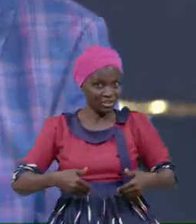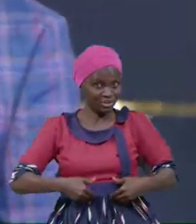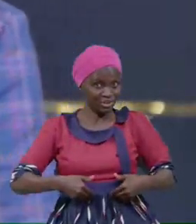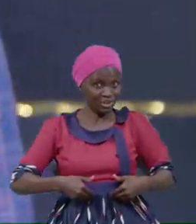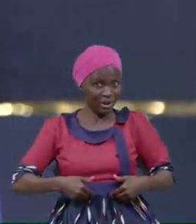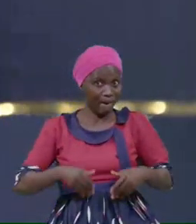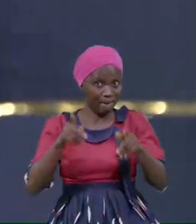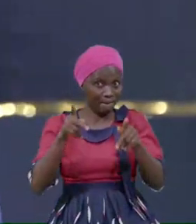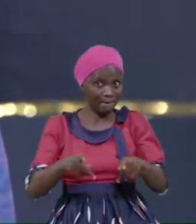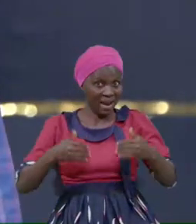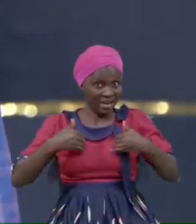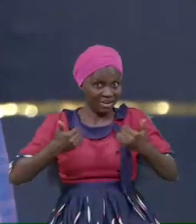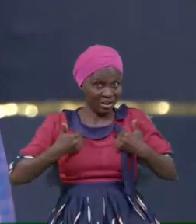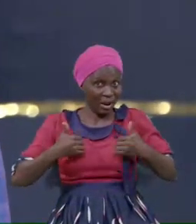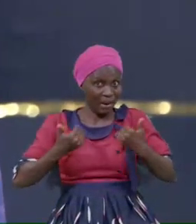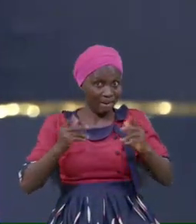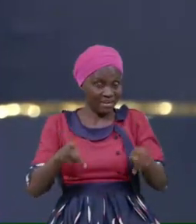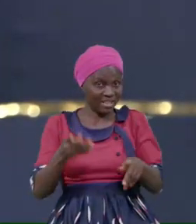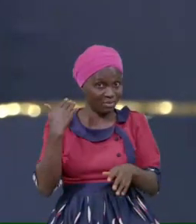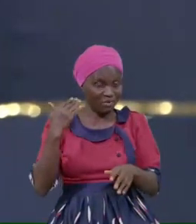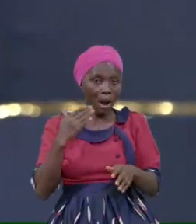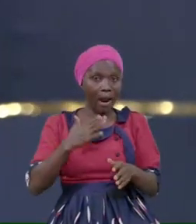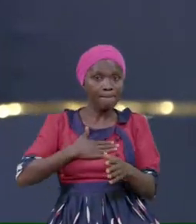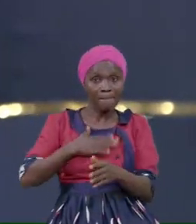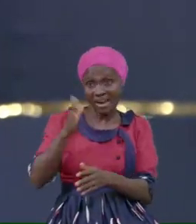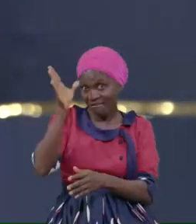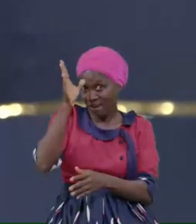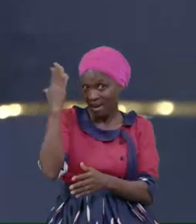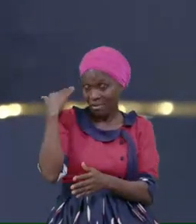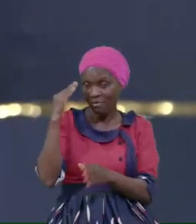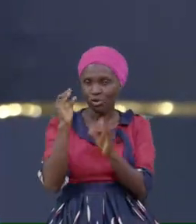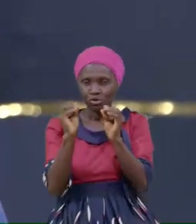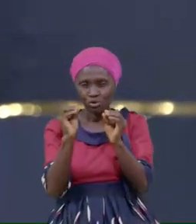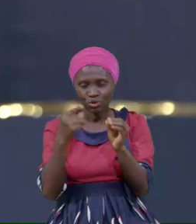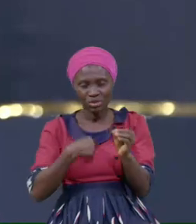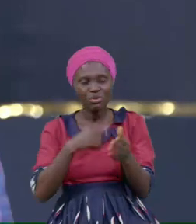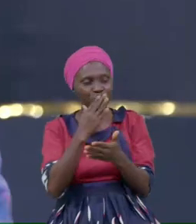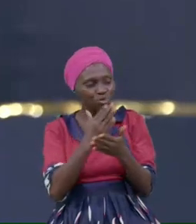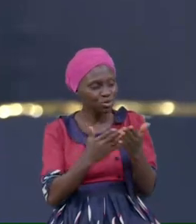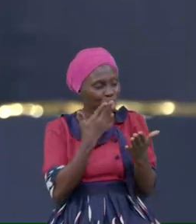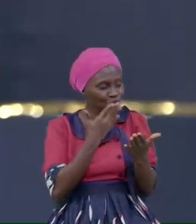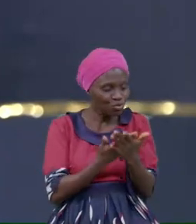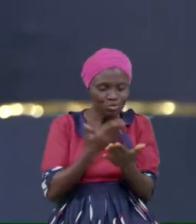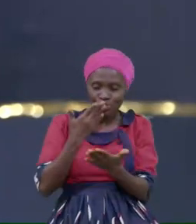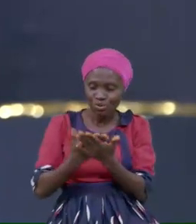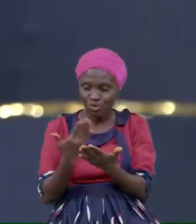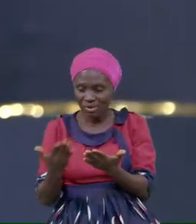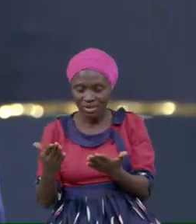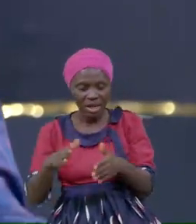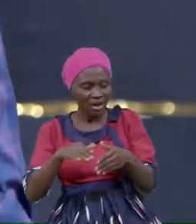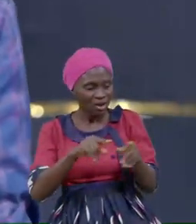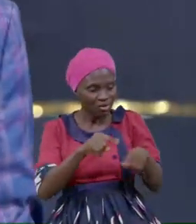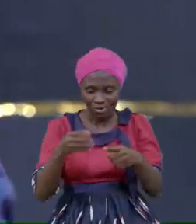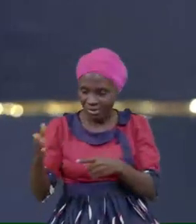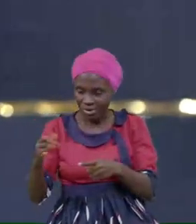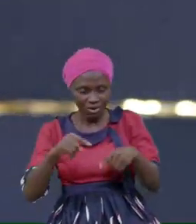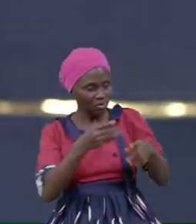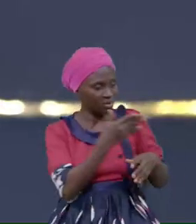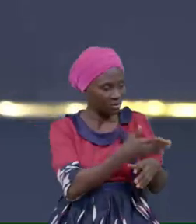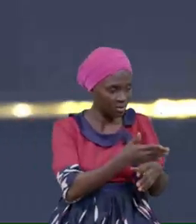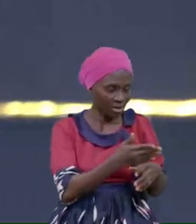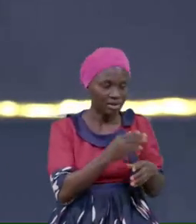father taught me some good things. Go this way, go that way. Yes, sir. But